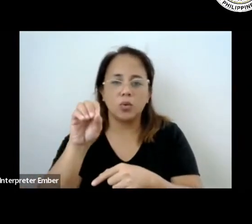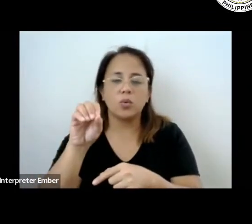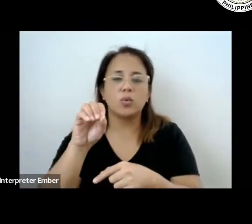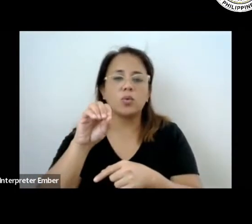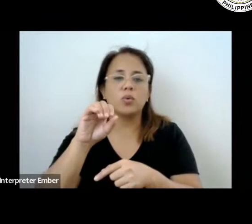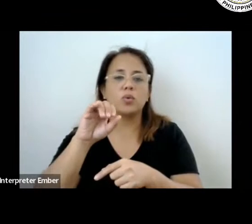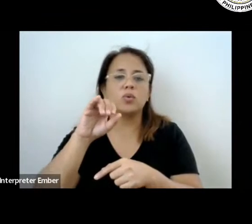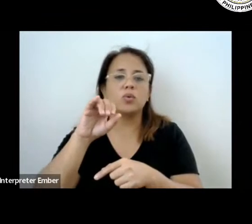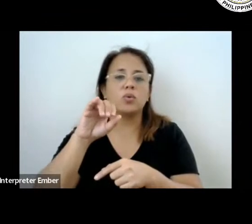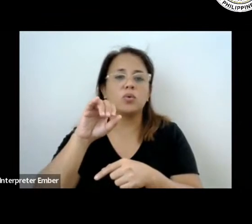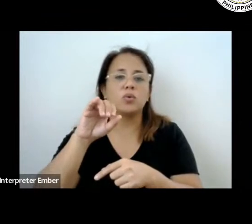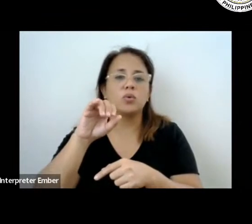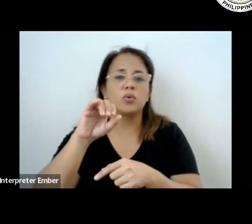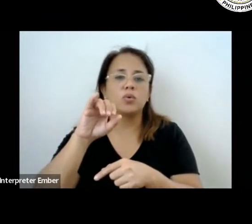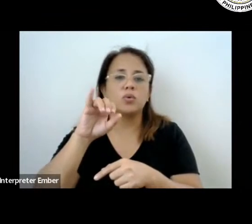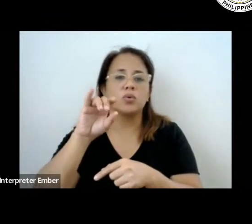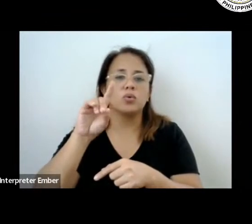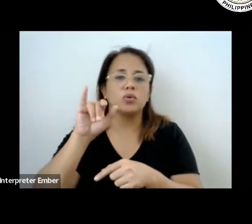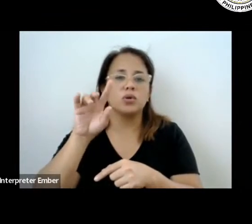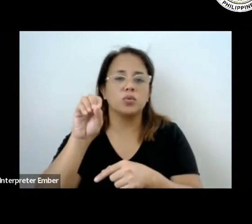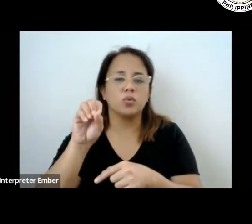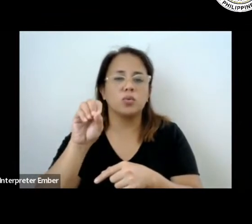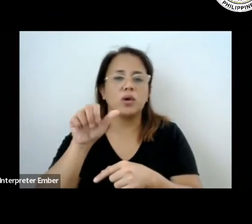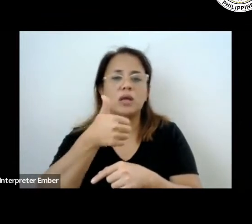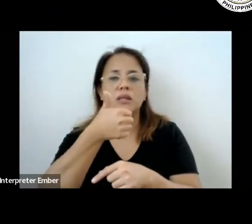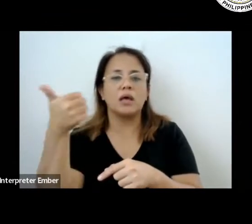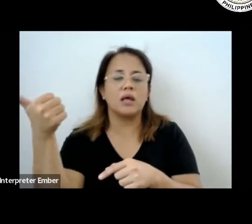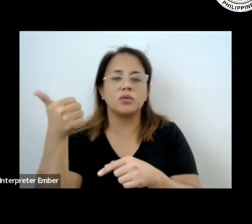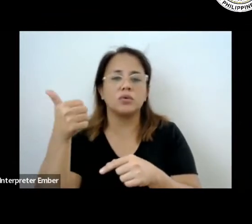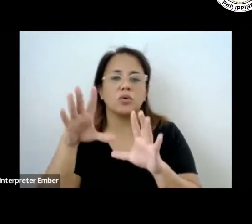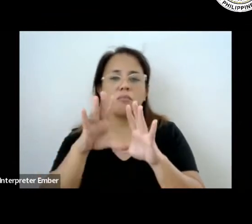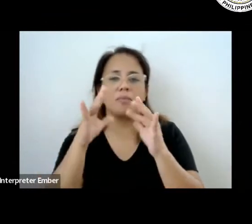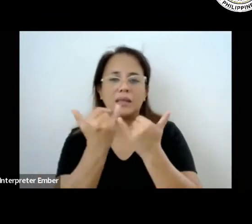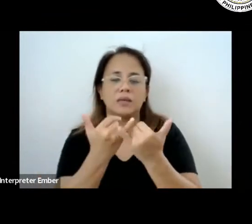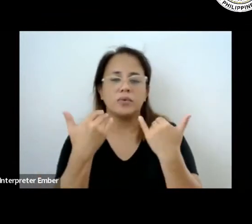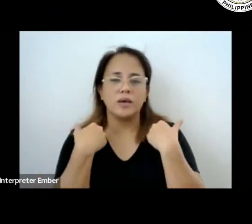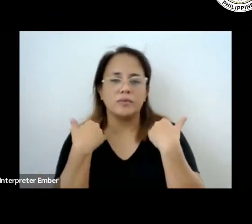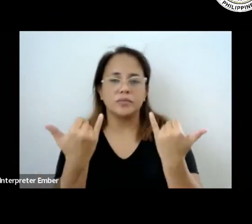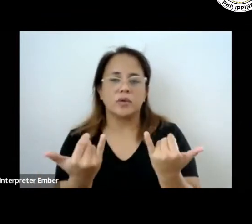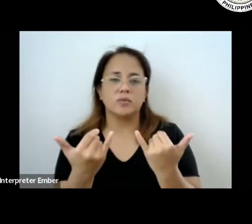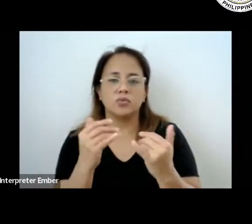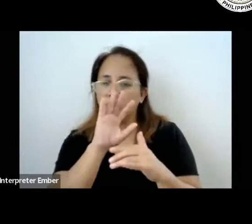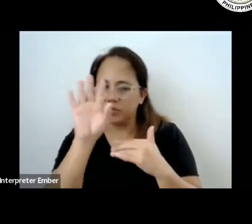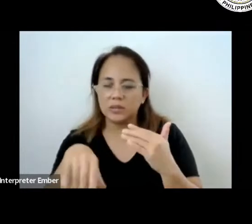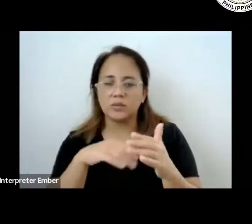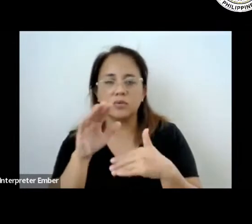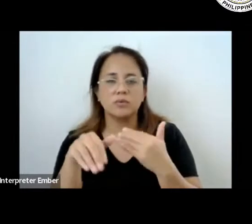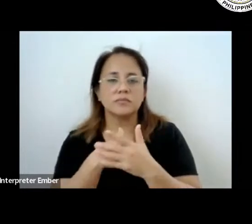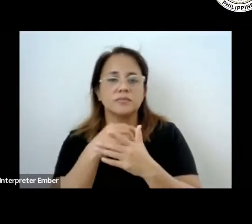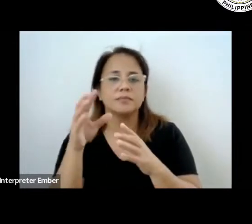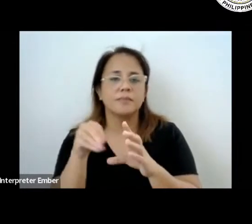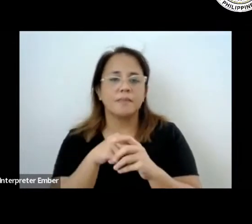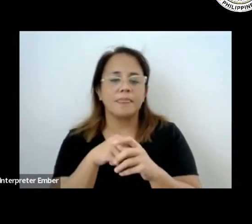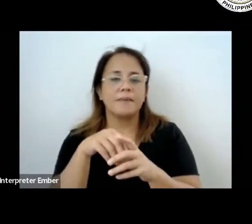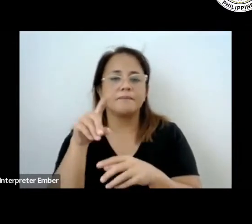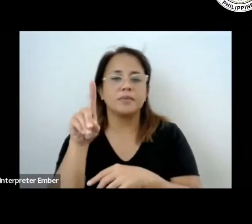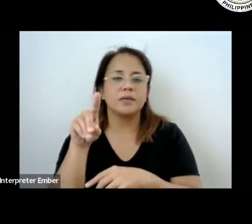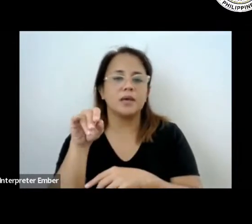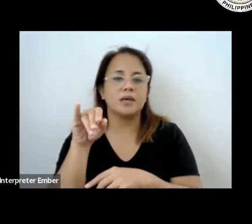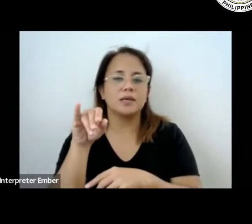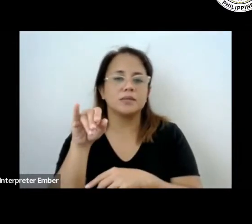I mean Dito, and other telcos that we have right now, including, of course, the ICT and